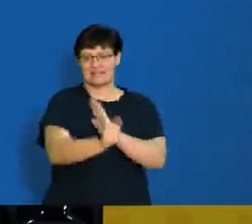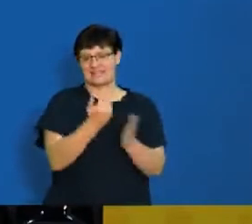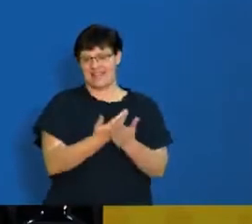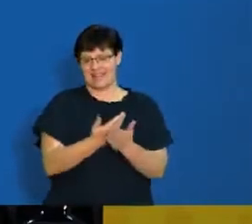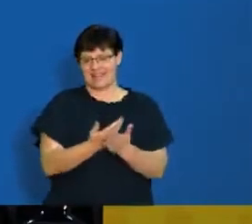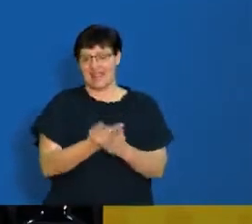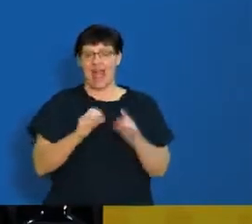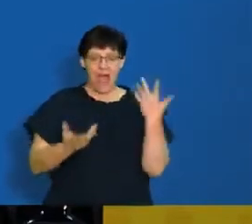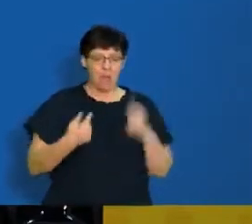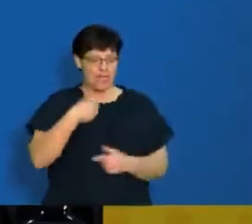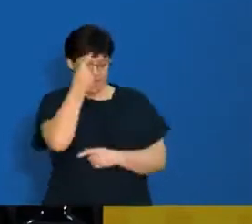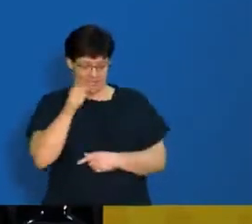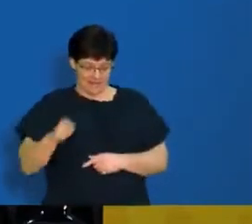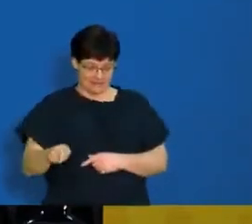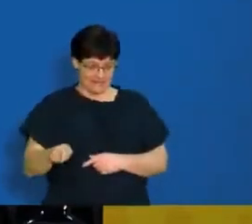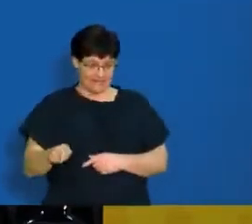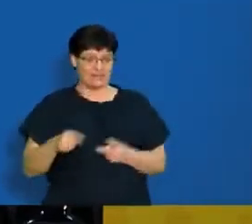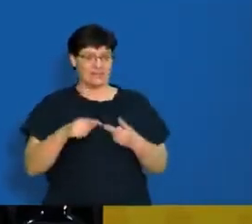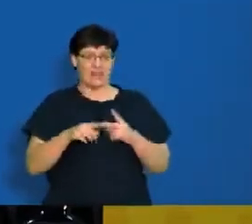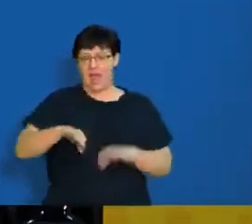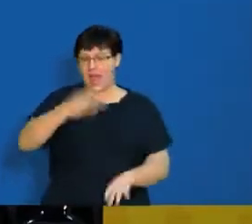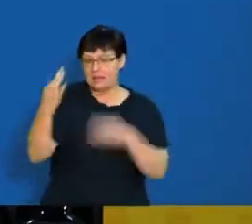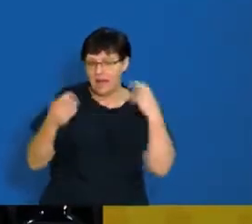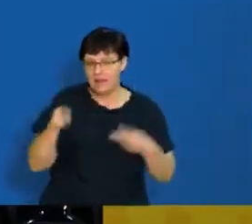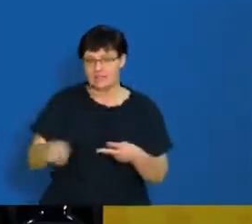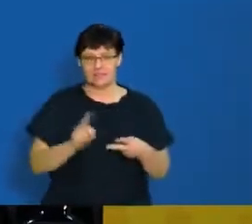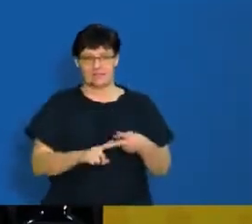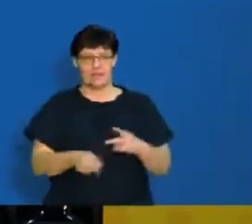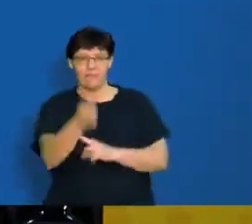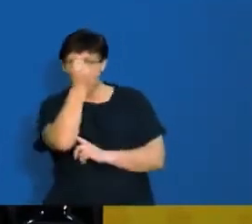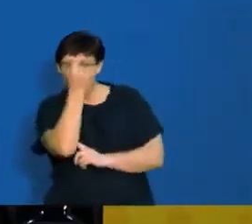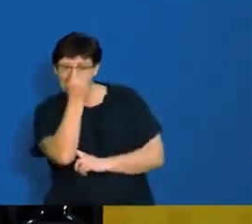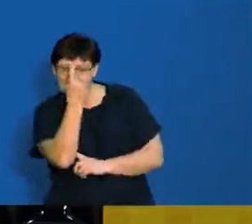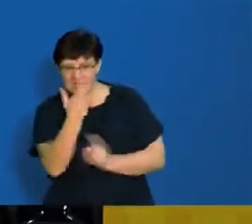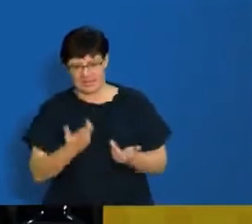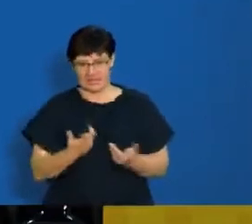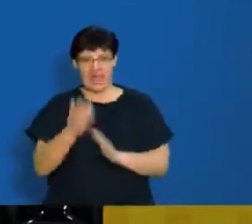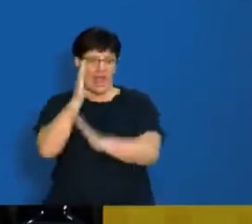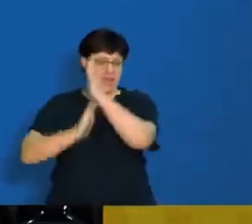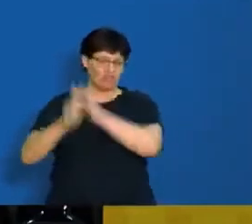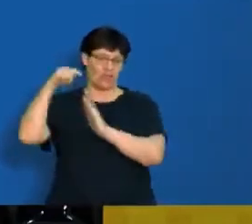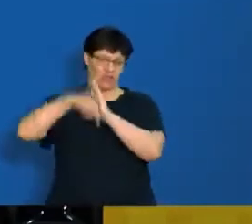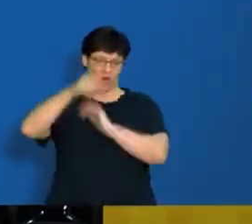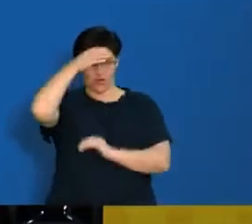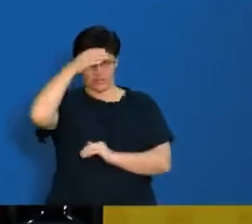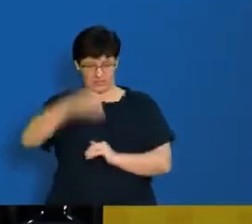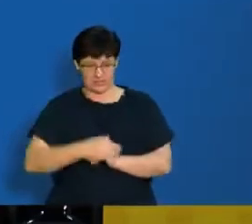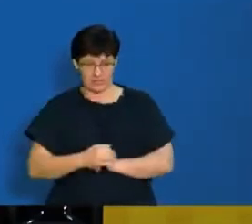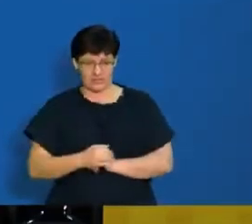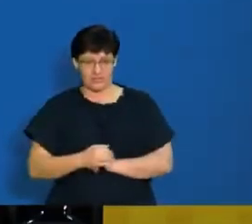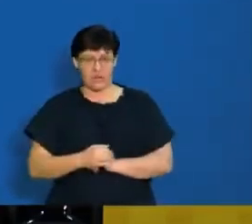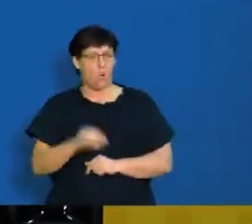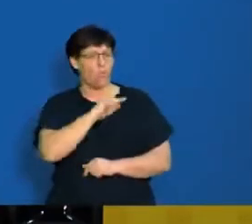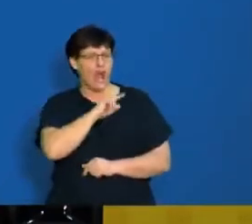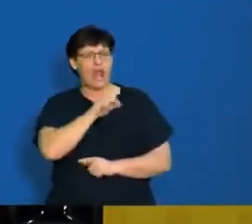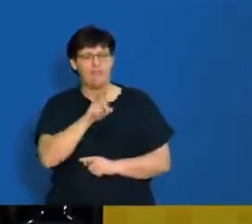of comprehension, okay, analyzing the sources, understanding historical concepts. Because the problem is if you